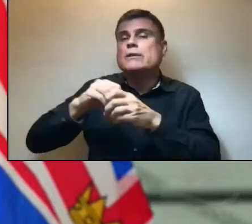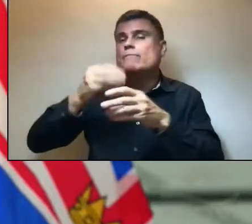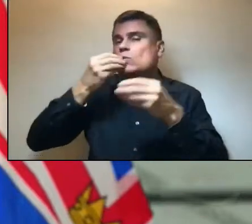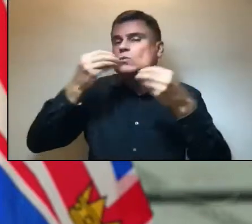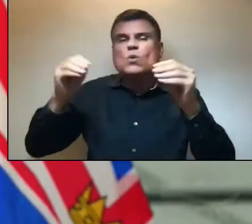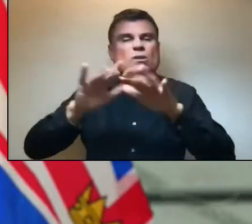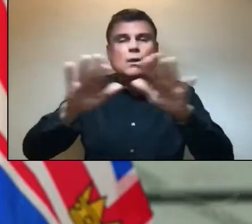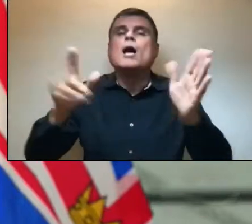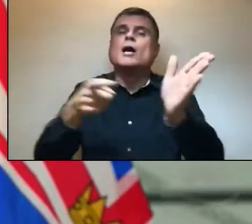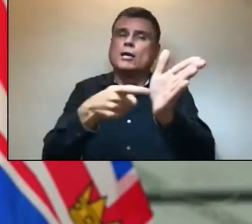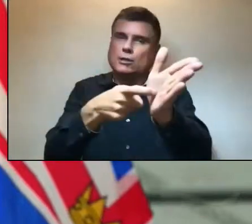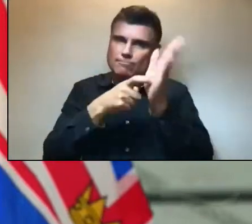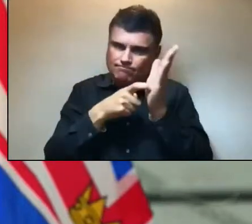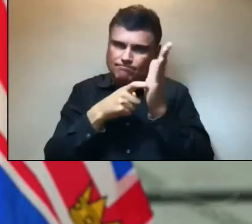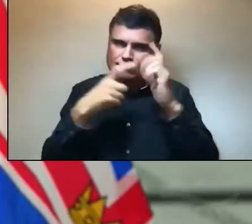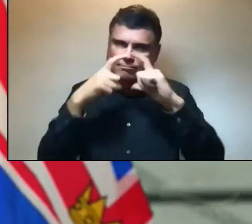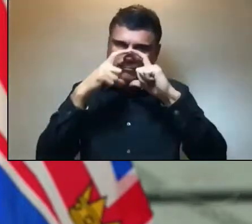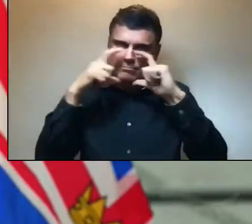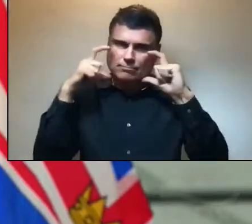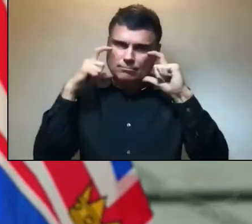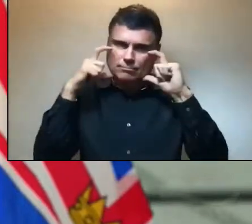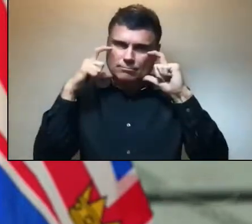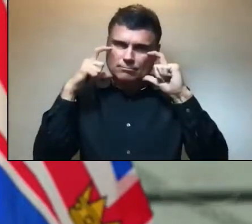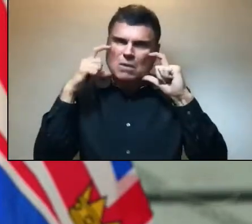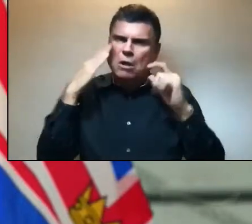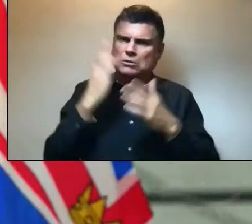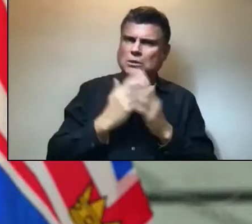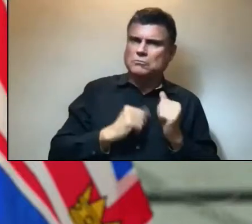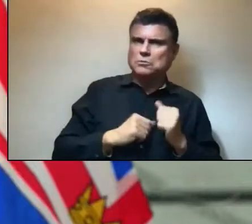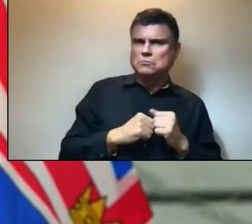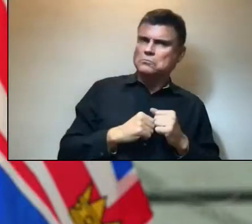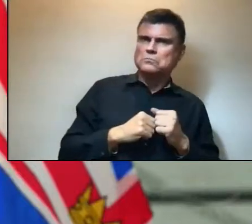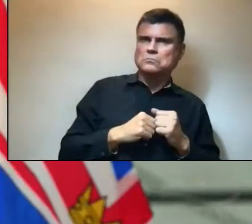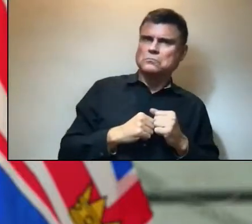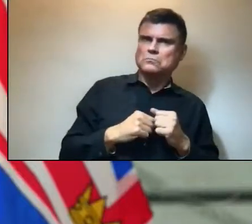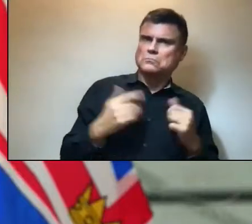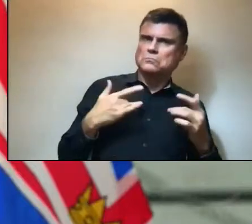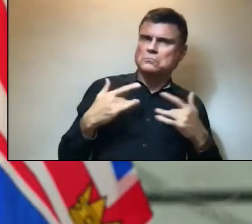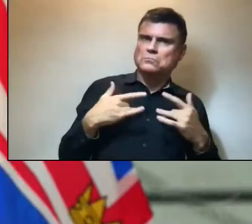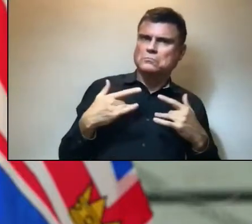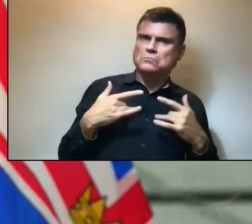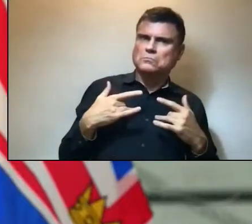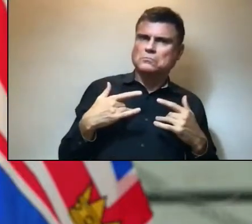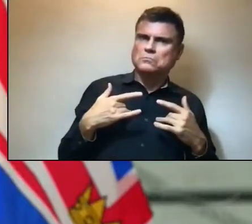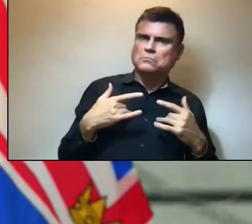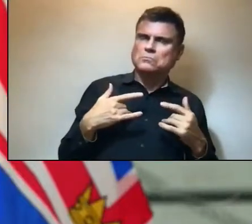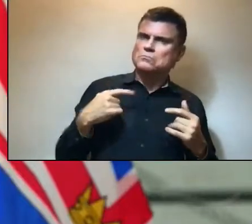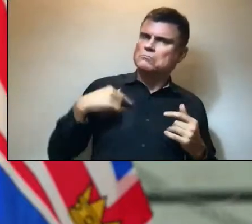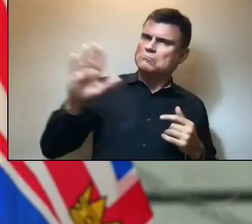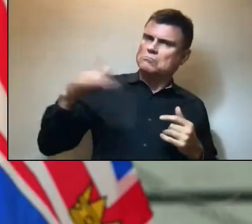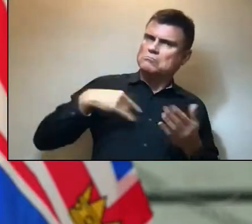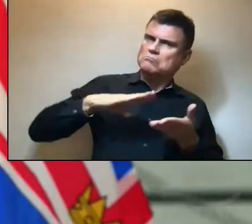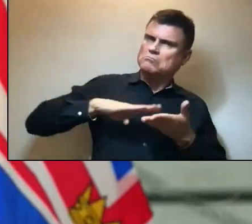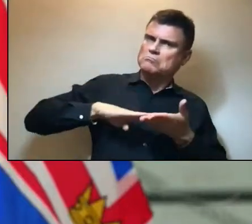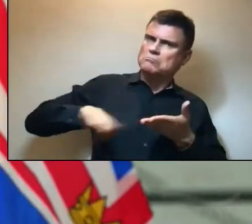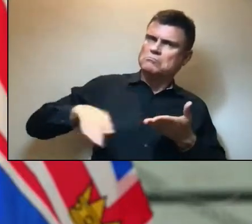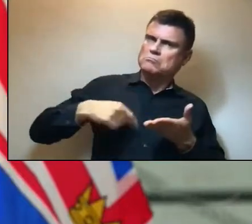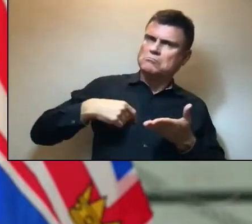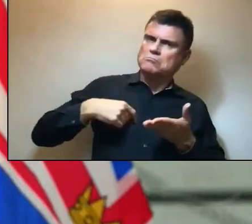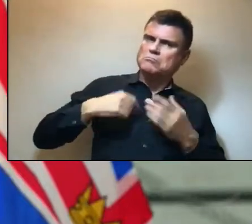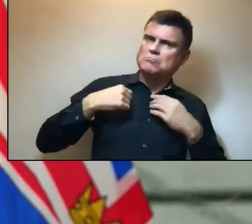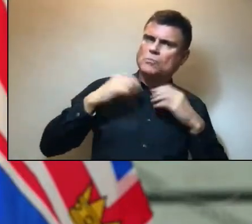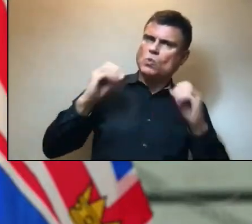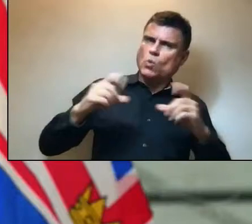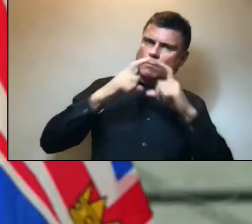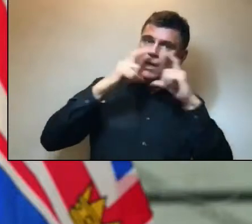I know there's been some concerns that people are saying, I have an exemption so I can just walk in freely. That's not the